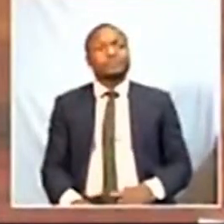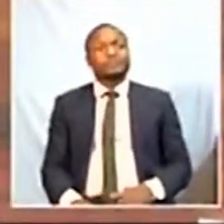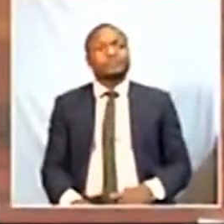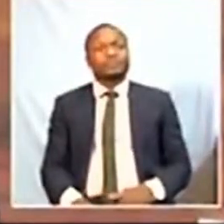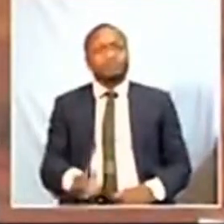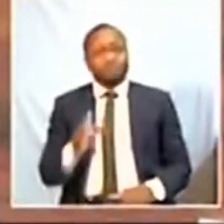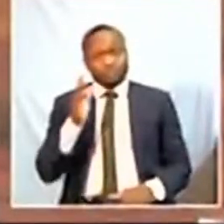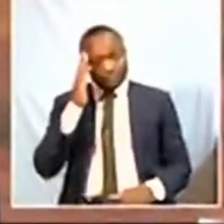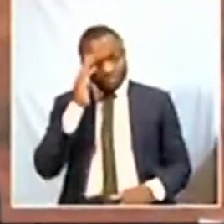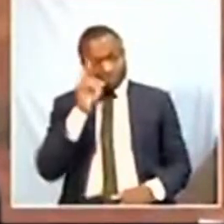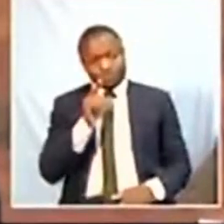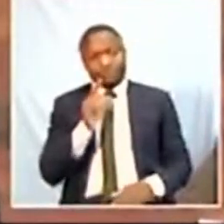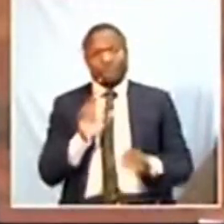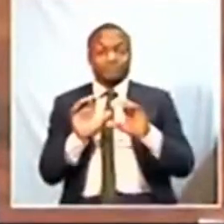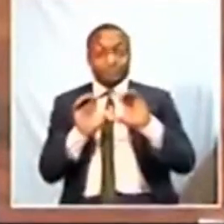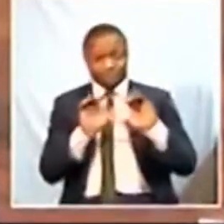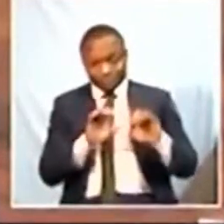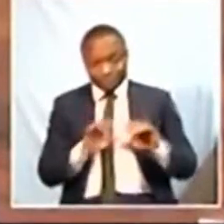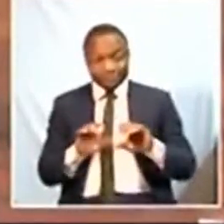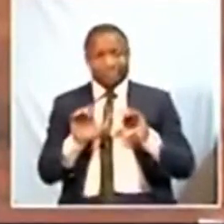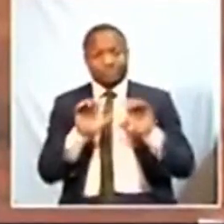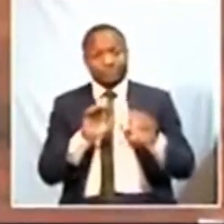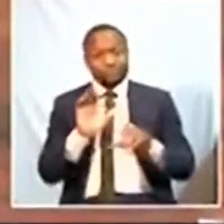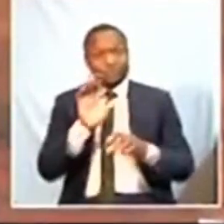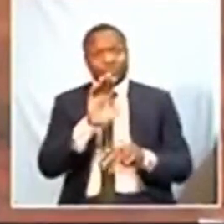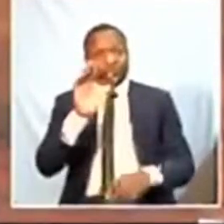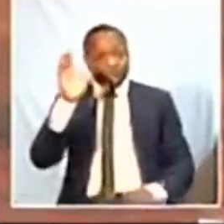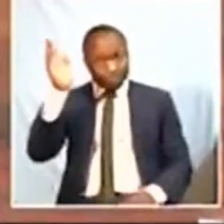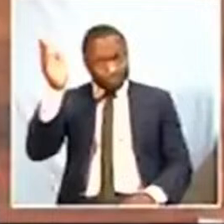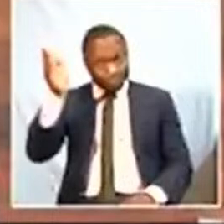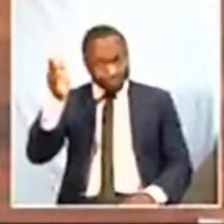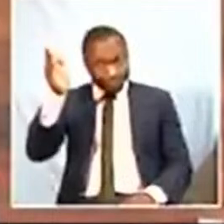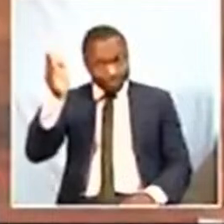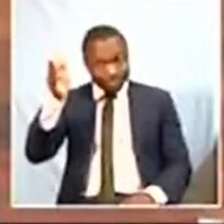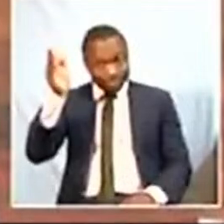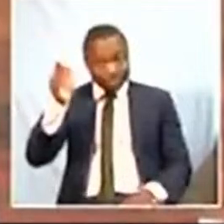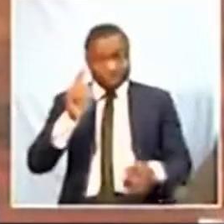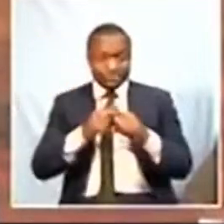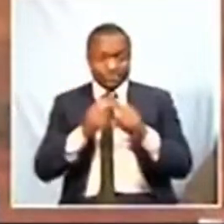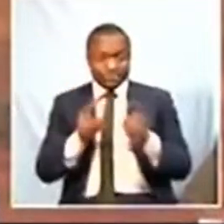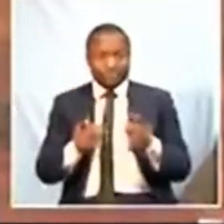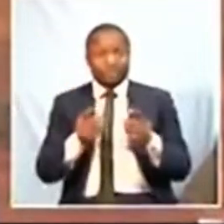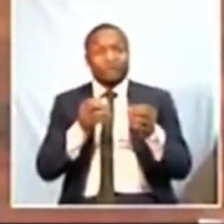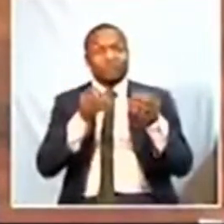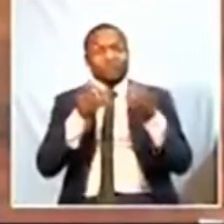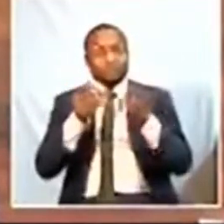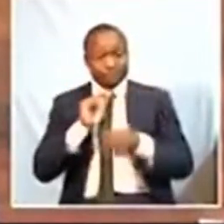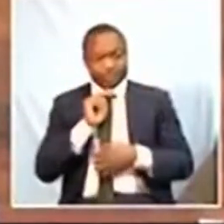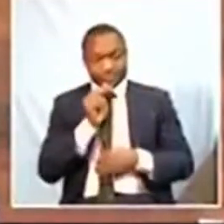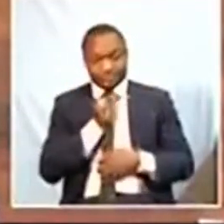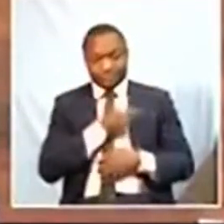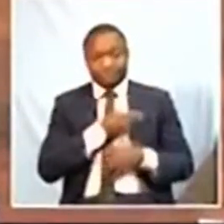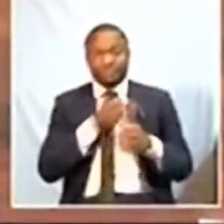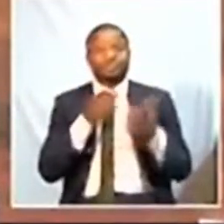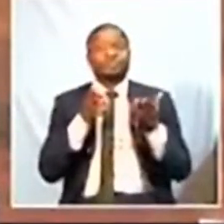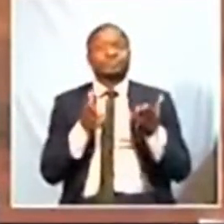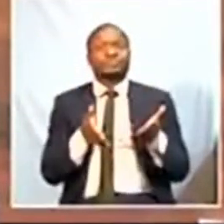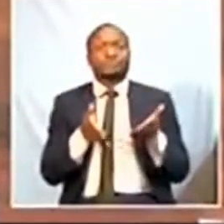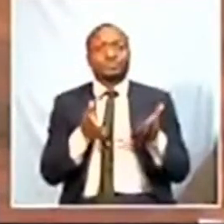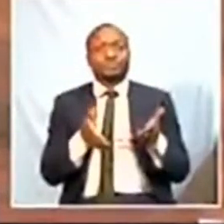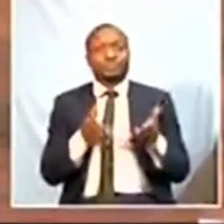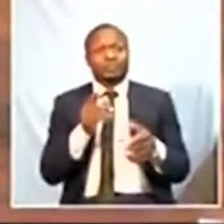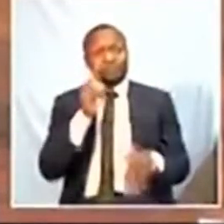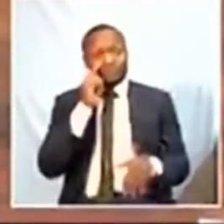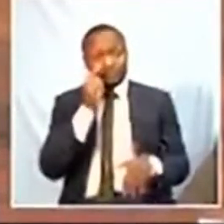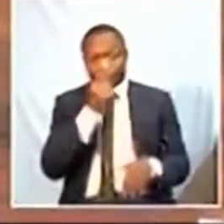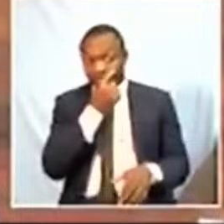I know you have done your presentation, but most of us at this stage, our